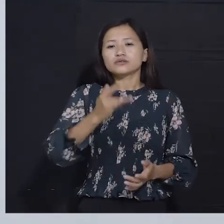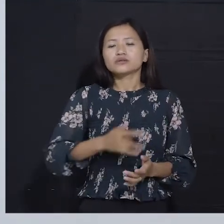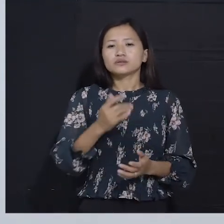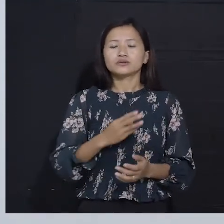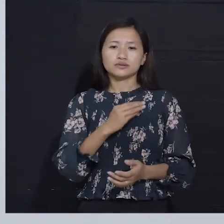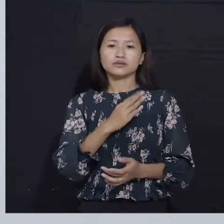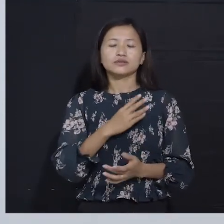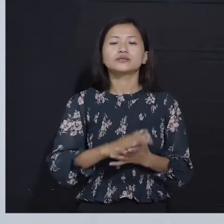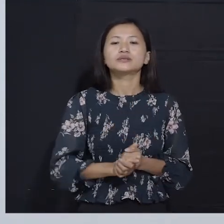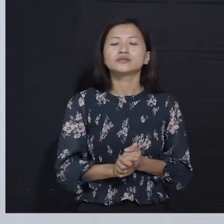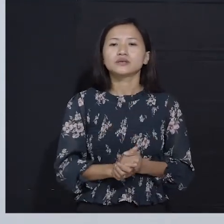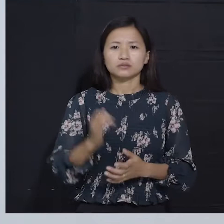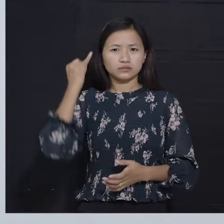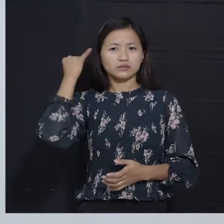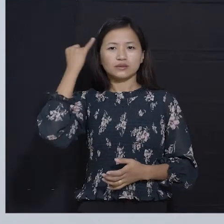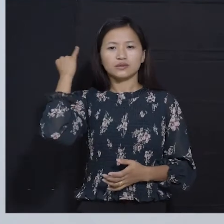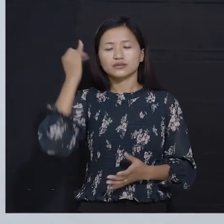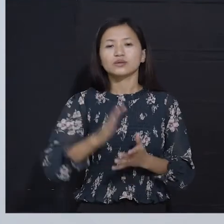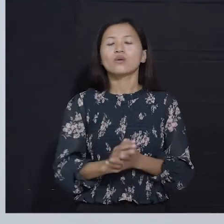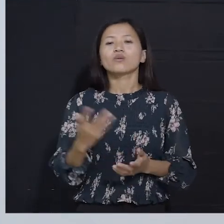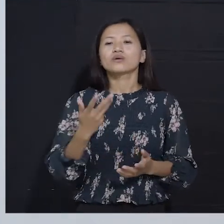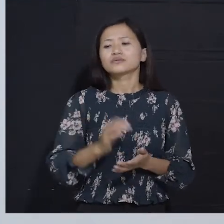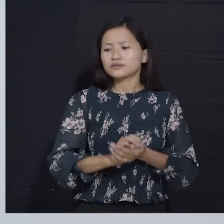feeling scared. You can imagine if you were